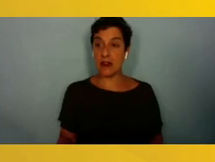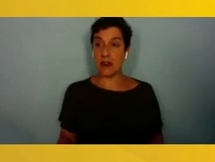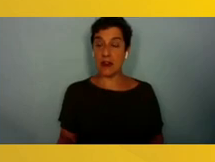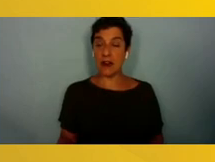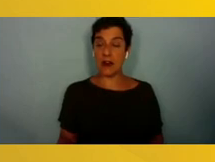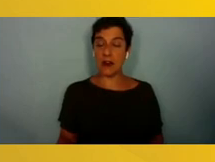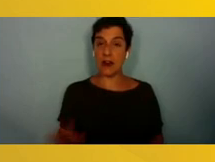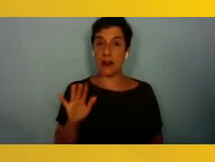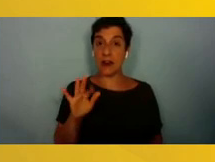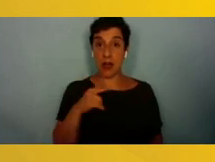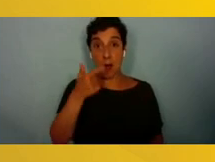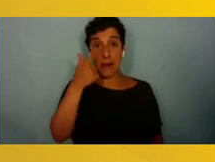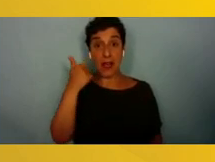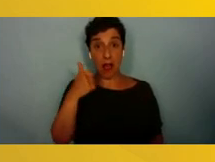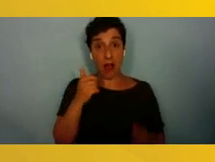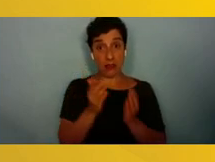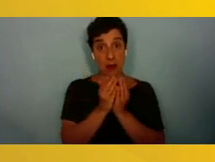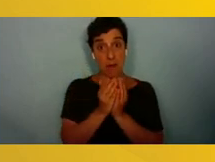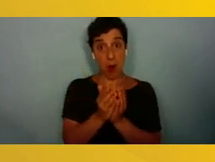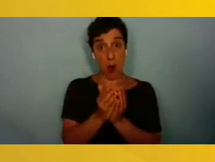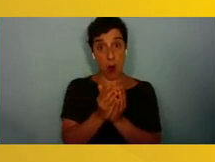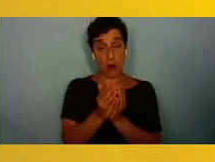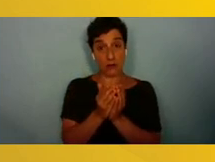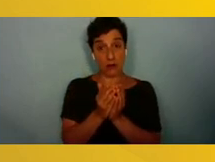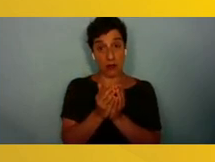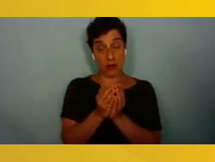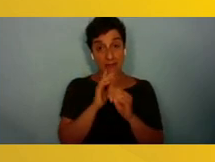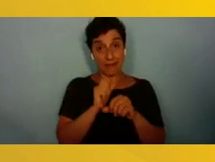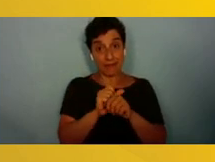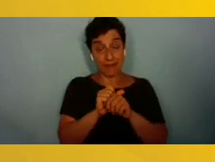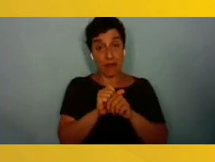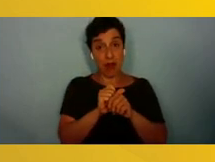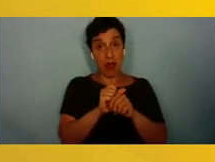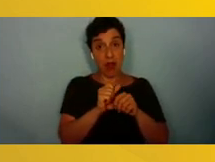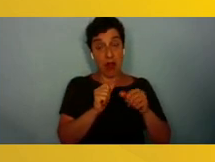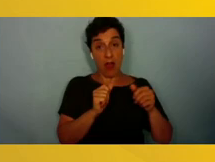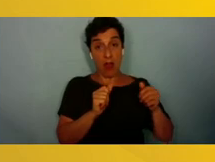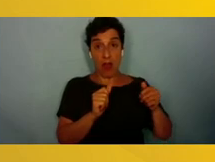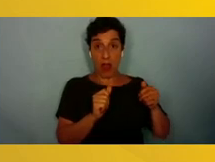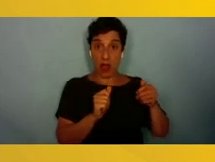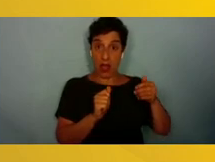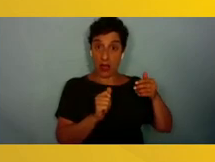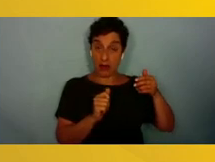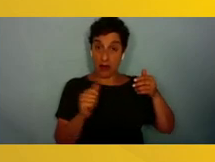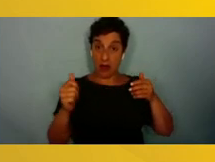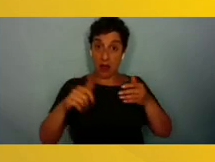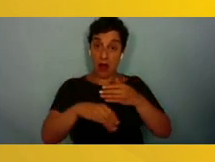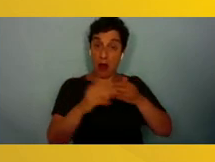is it because the boats are getting close to the whale or are the whales approaching the boat?